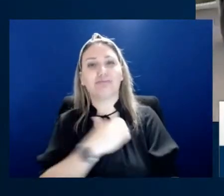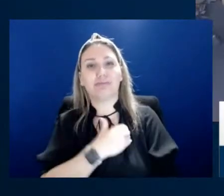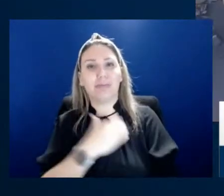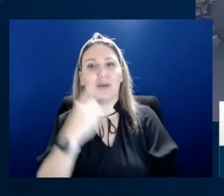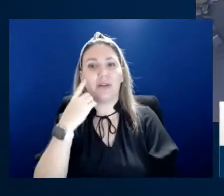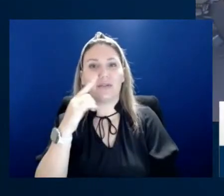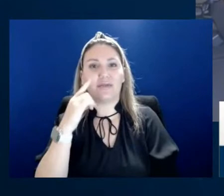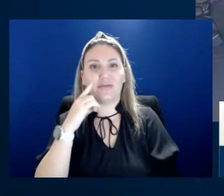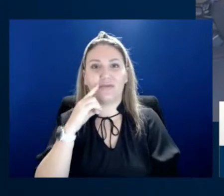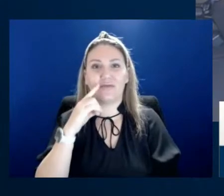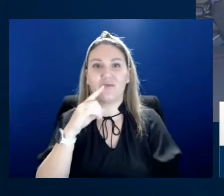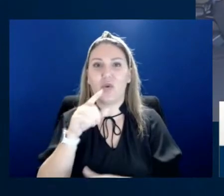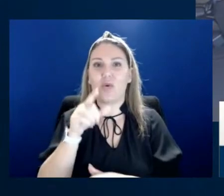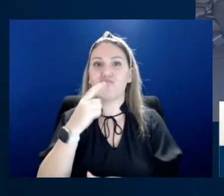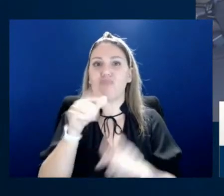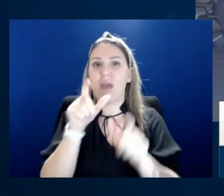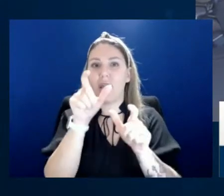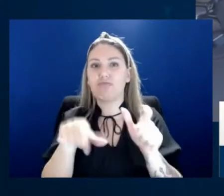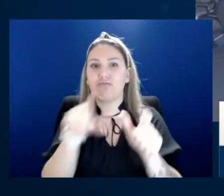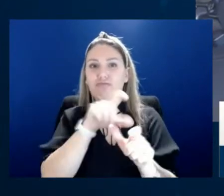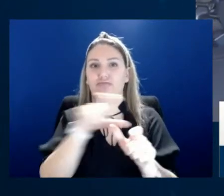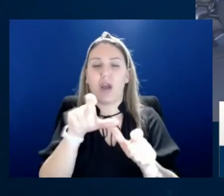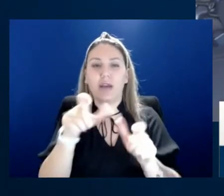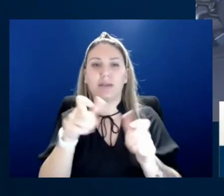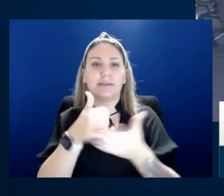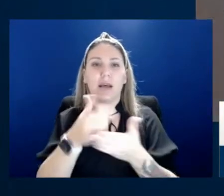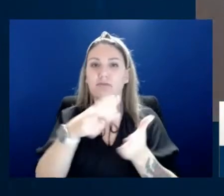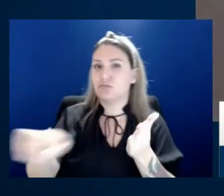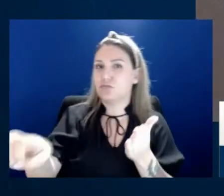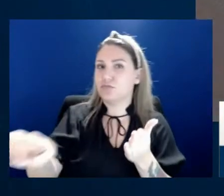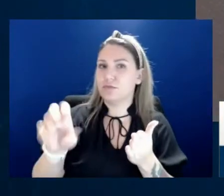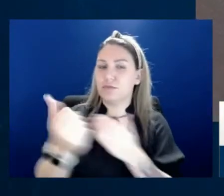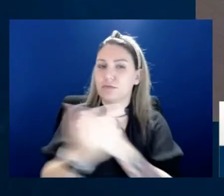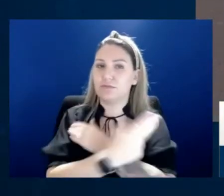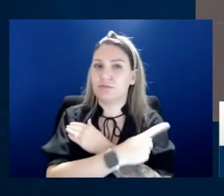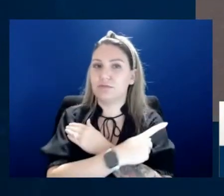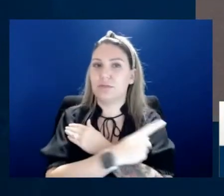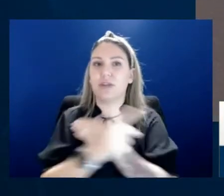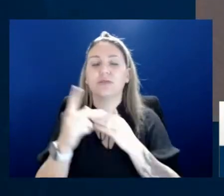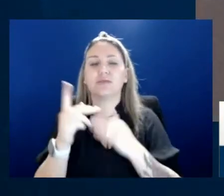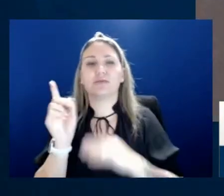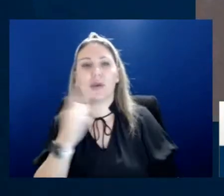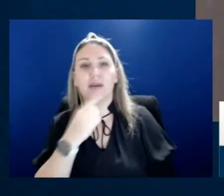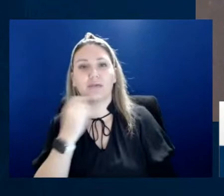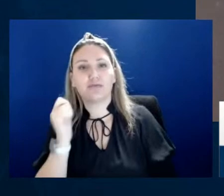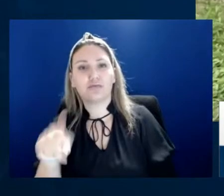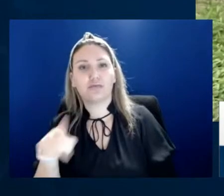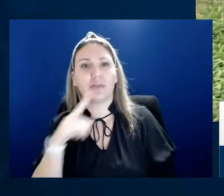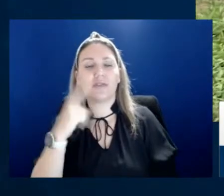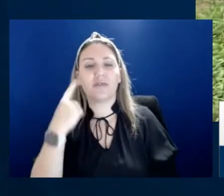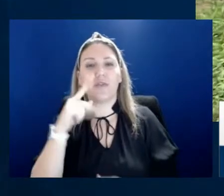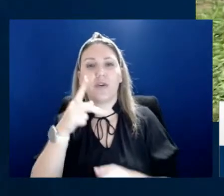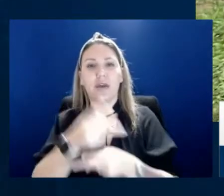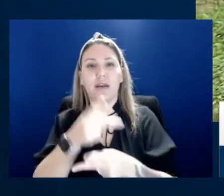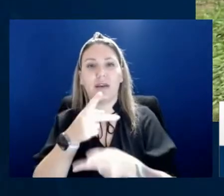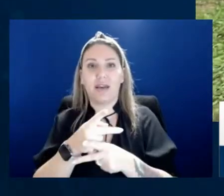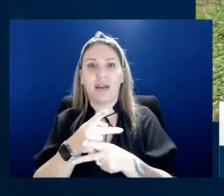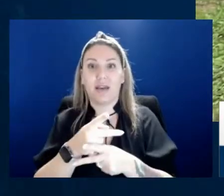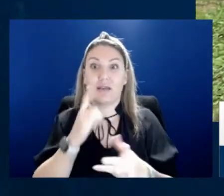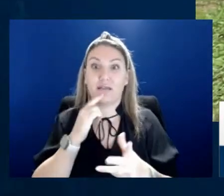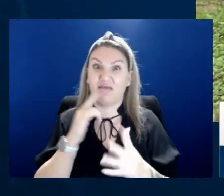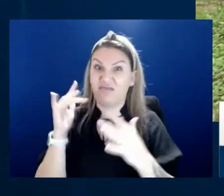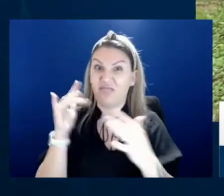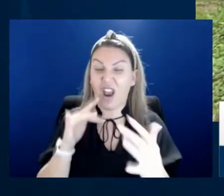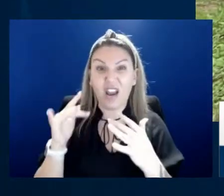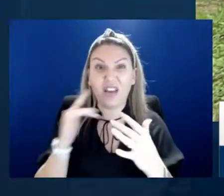to other hospitals in Ukraine recently to get the care that they needed, despite continued fighting. One grateful patient